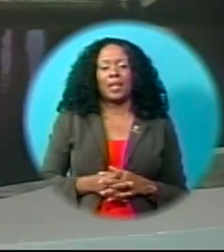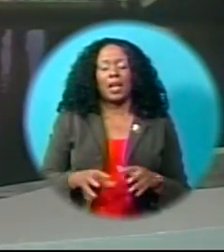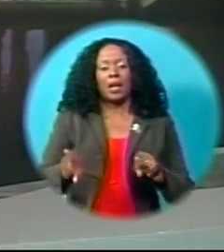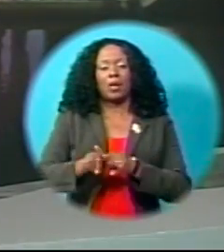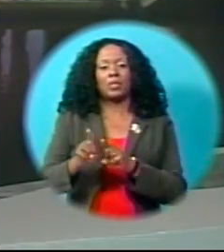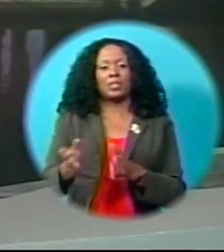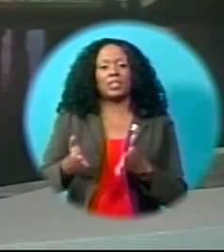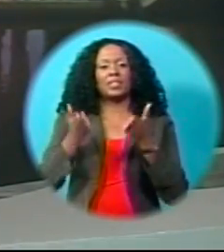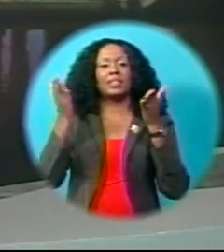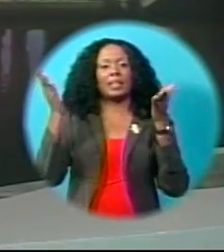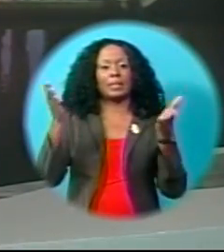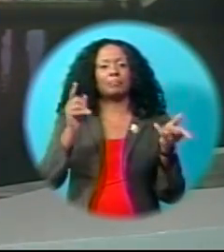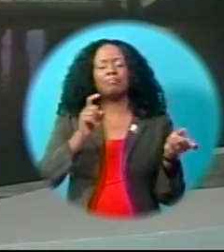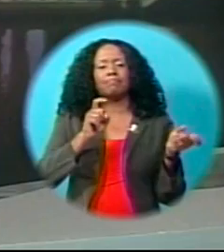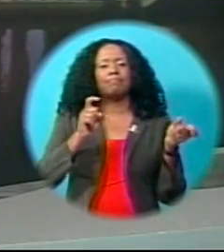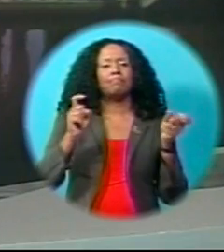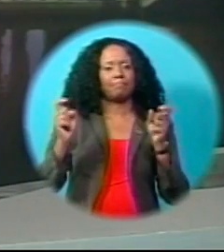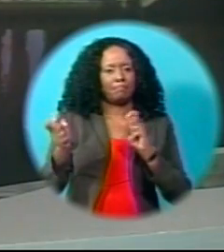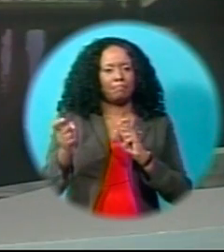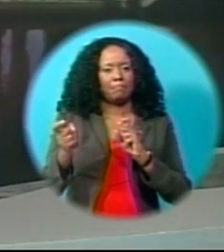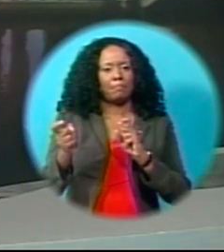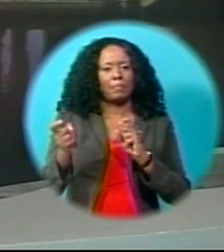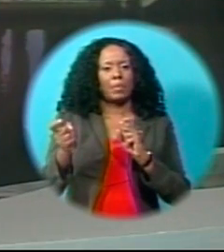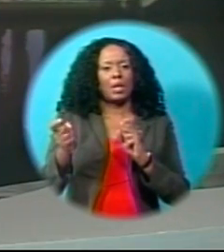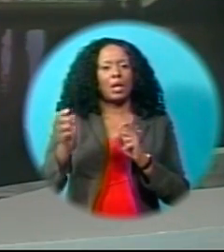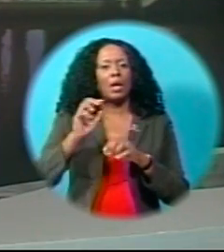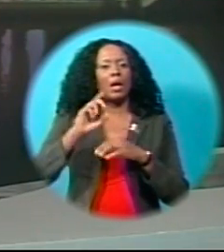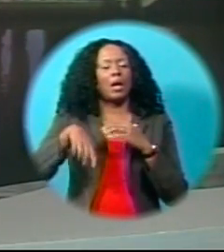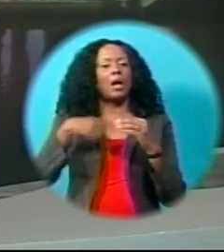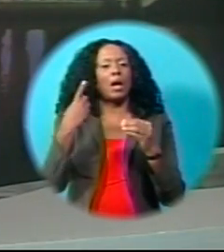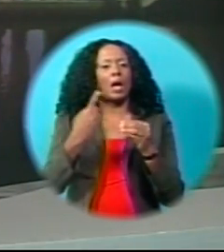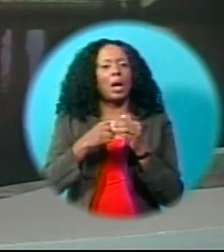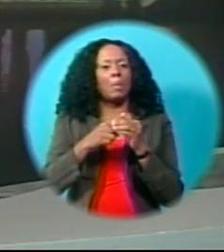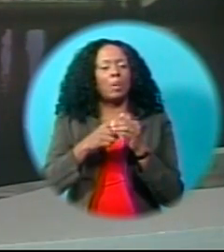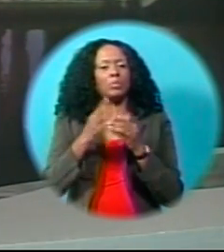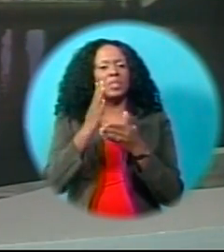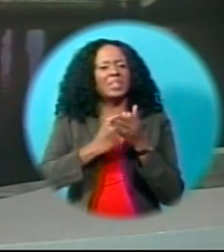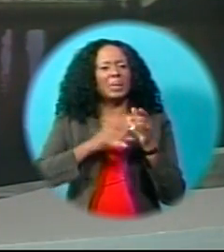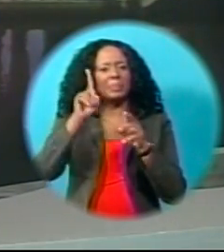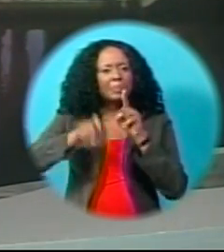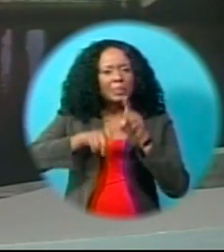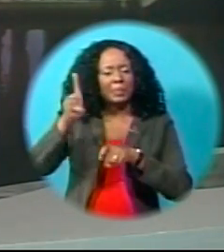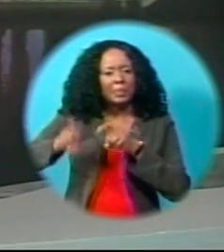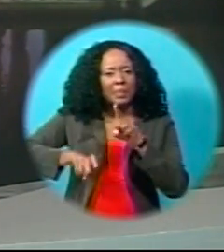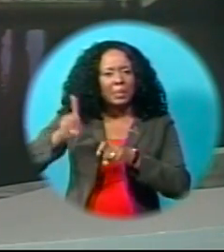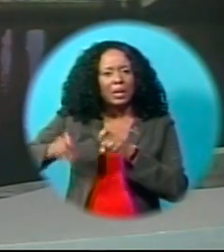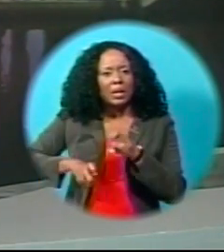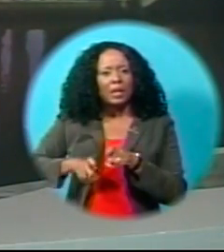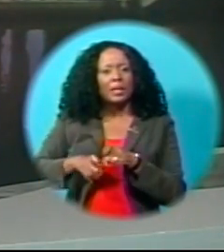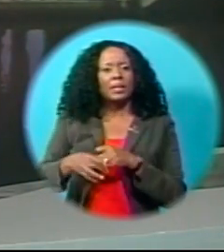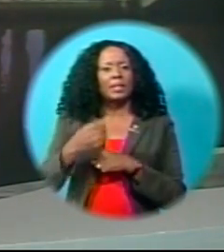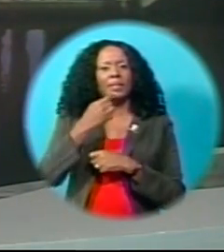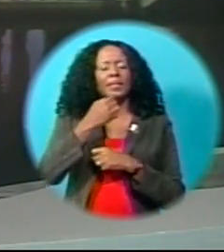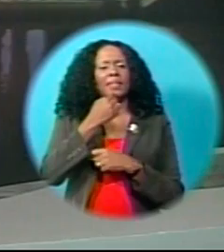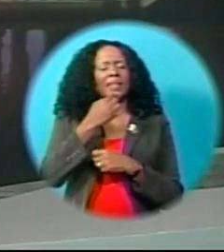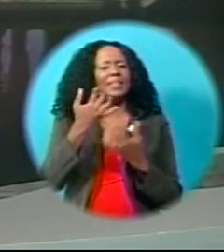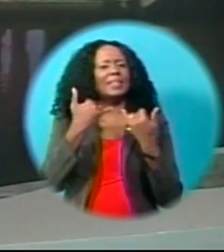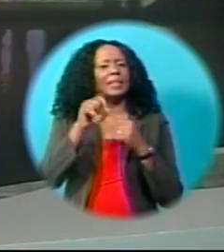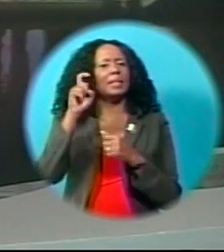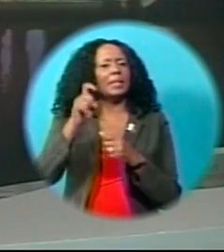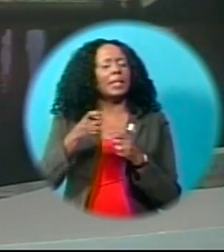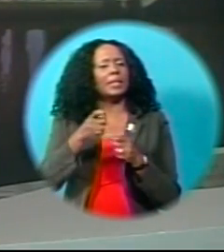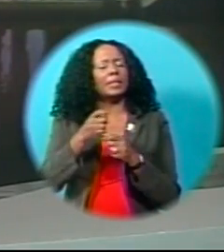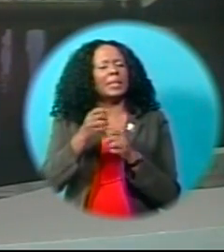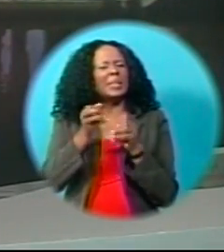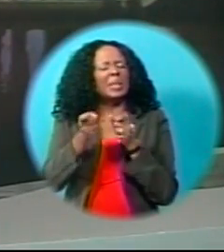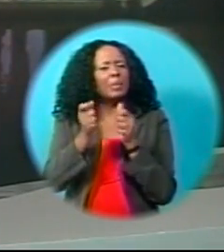Abrams suggests the amendment, which discontinues preliminary inquiries, still defeats the system as it creates a bottleneck in the High Court.